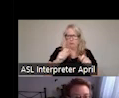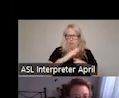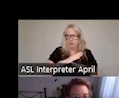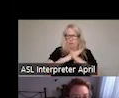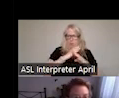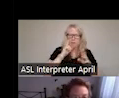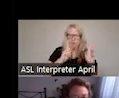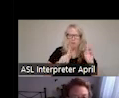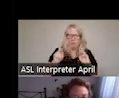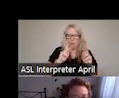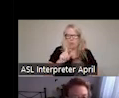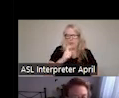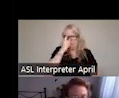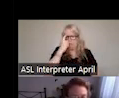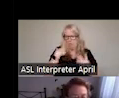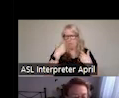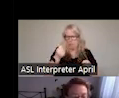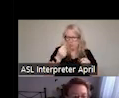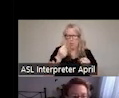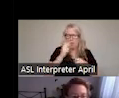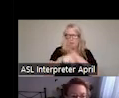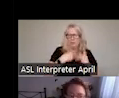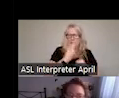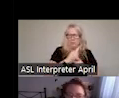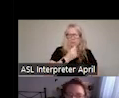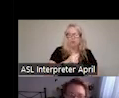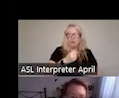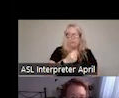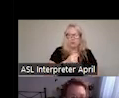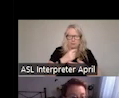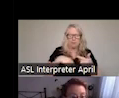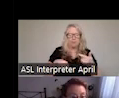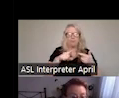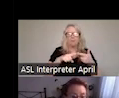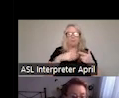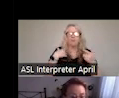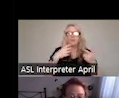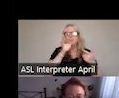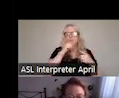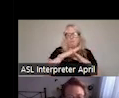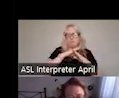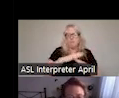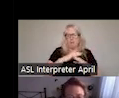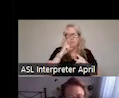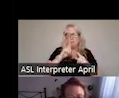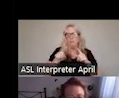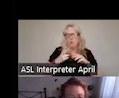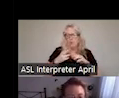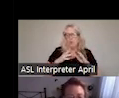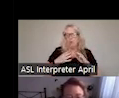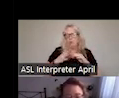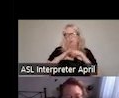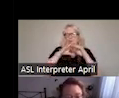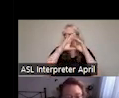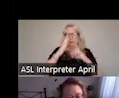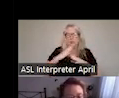who need mental health or substance use disorder treatment. Second, privacy protects against escalating interventions. And